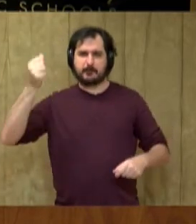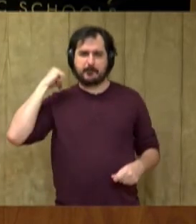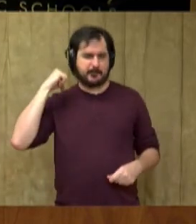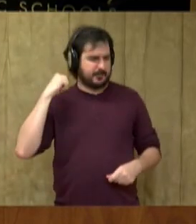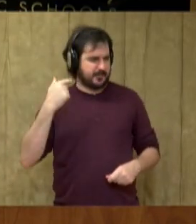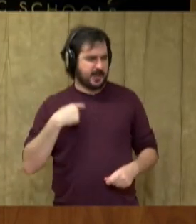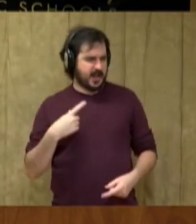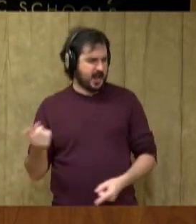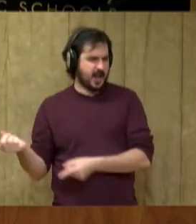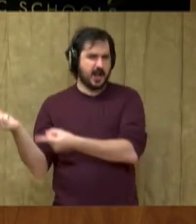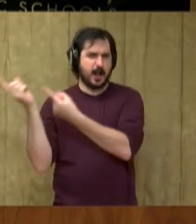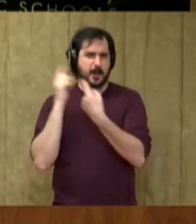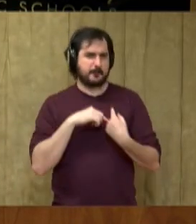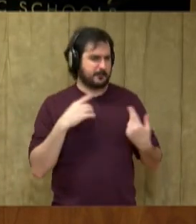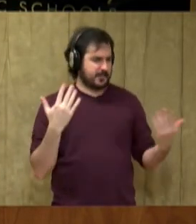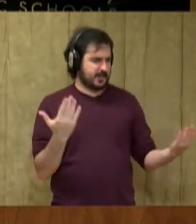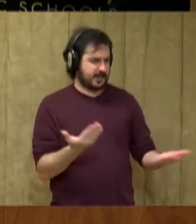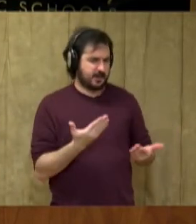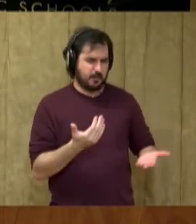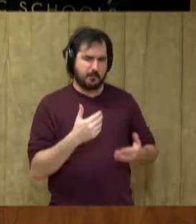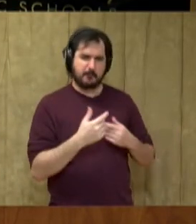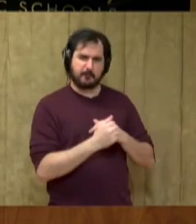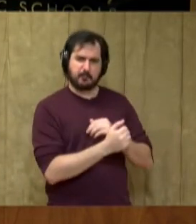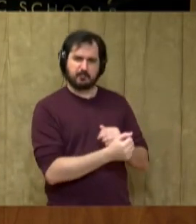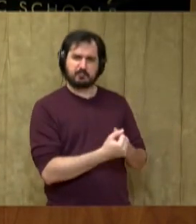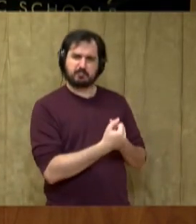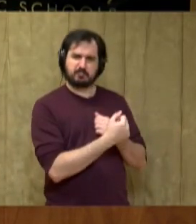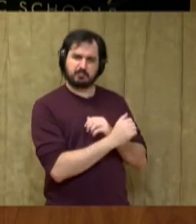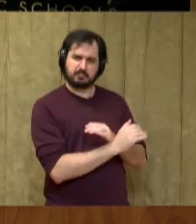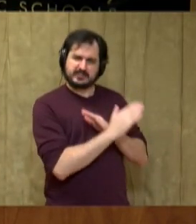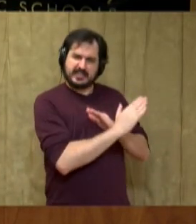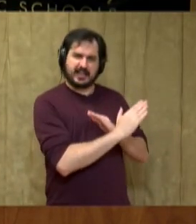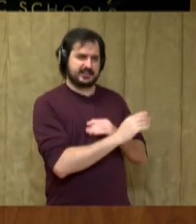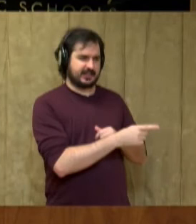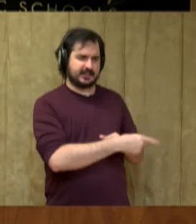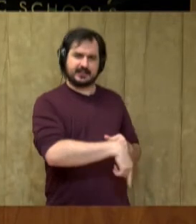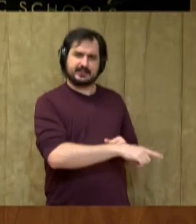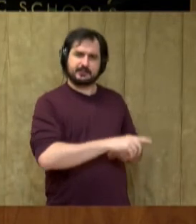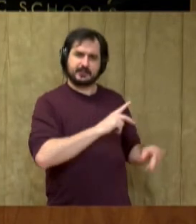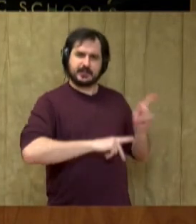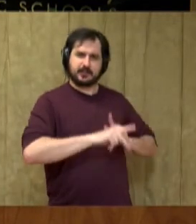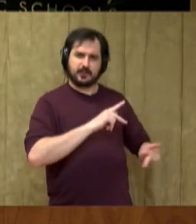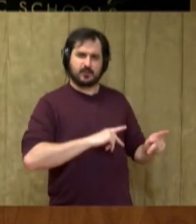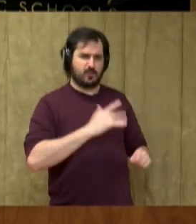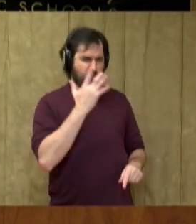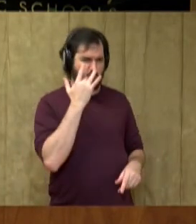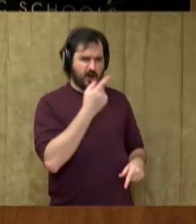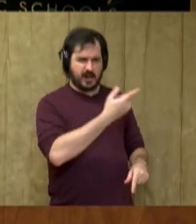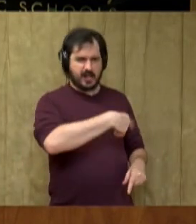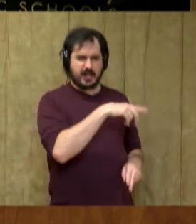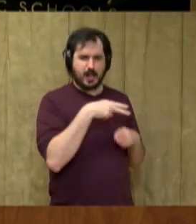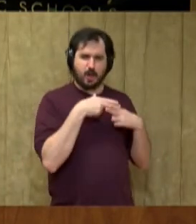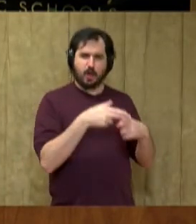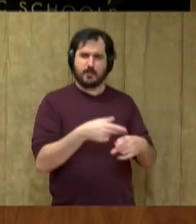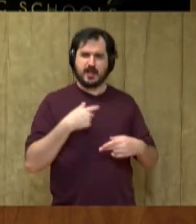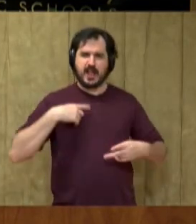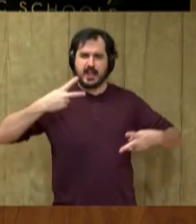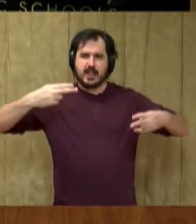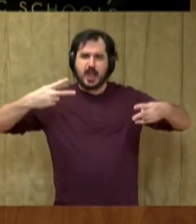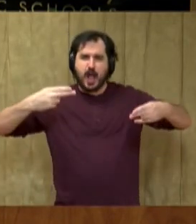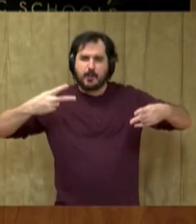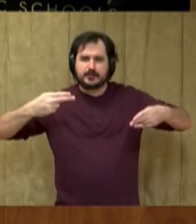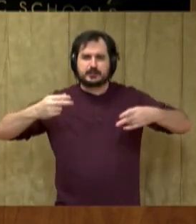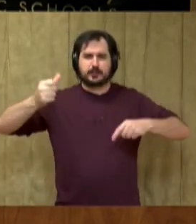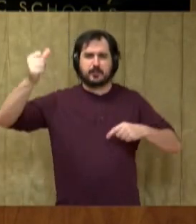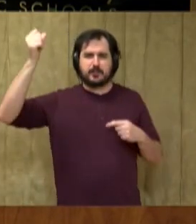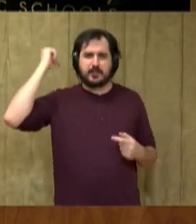these people. Why would they call me a lobsterback? I wonder why the king even bothers with this place. I saw a drawing on the streets